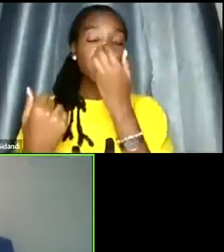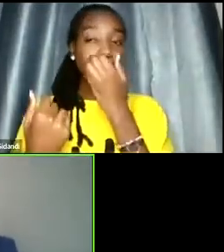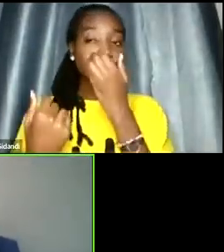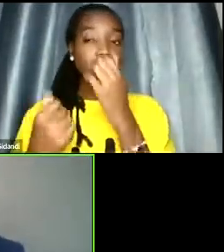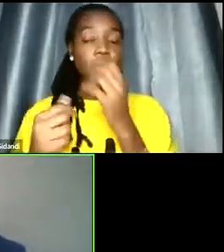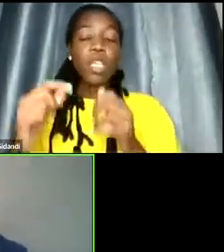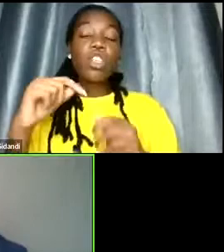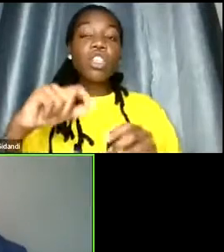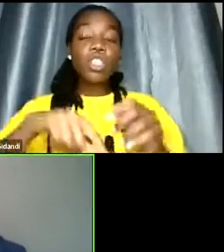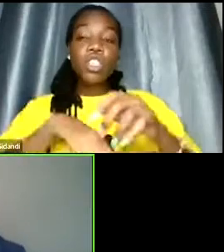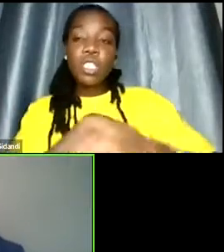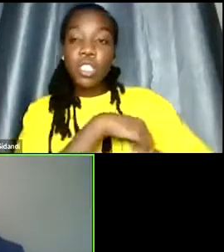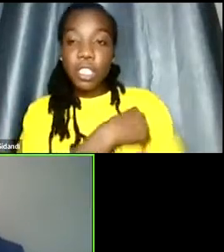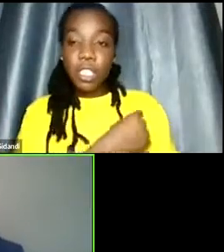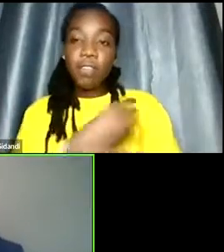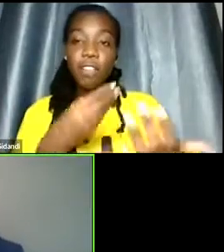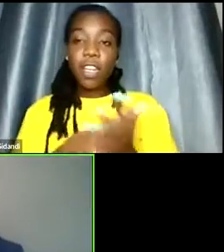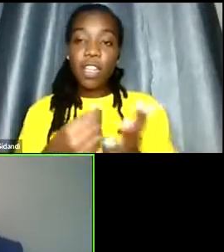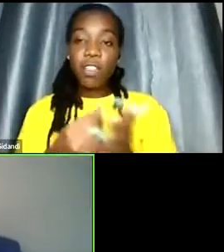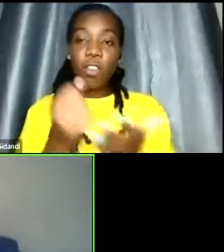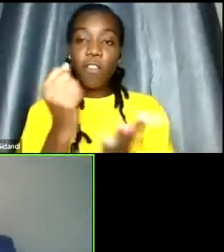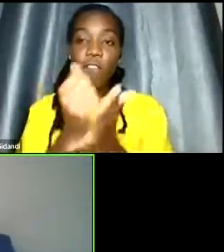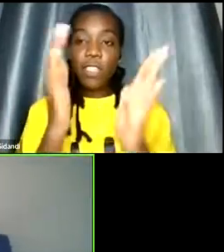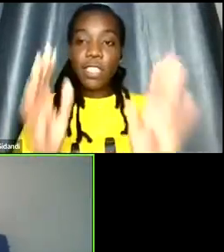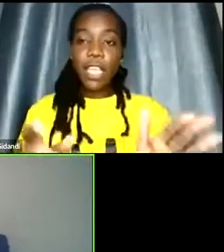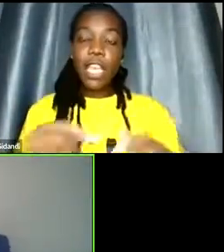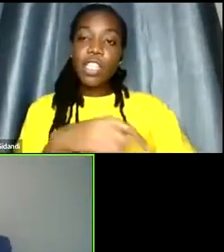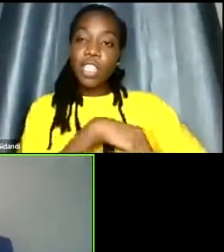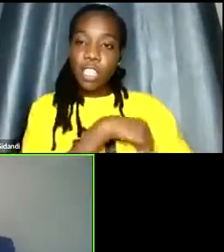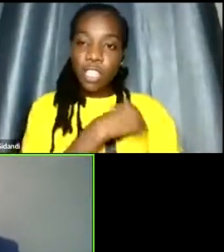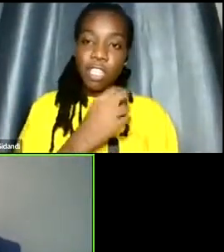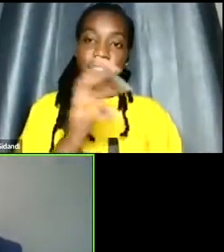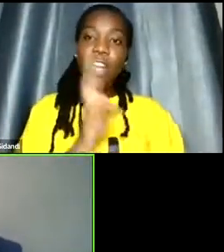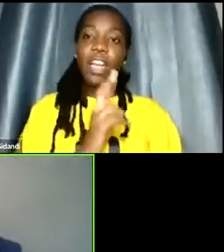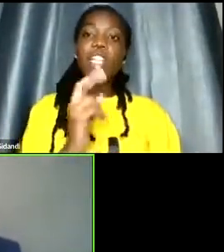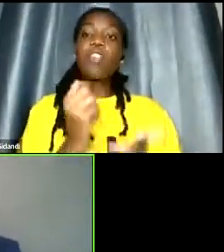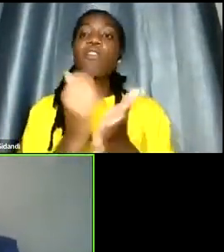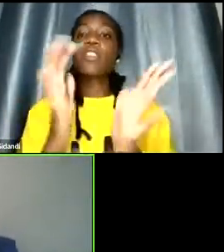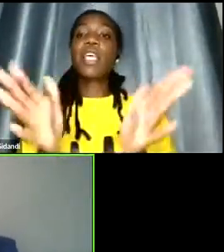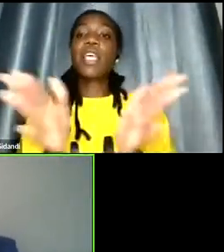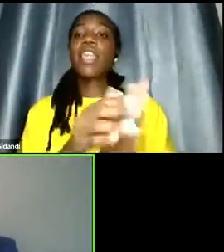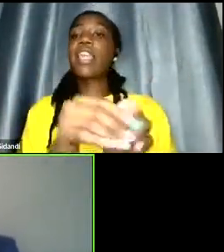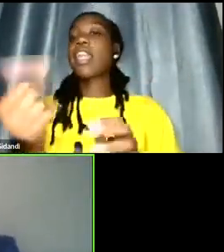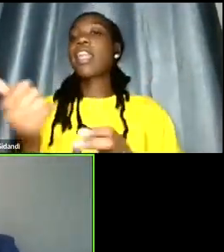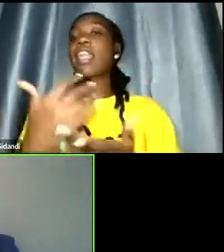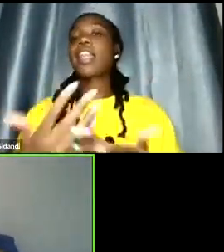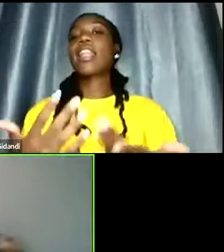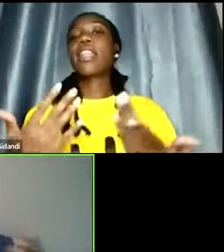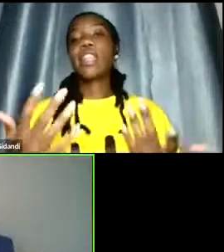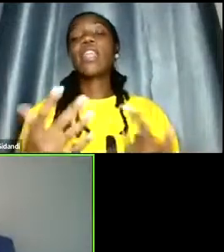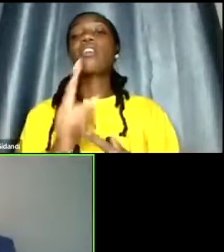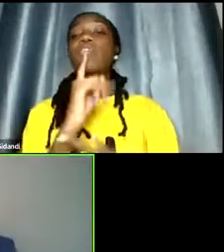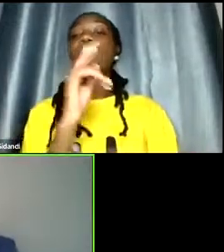officer, chief information technology officer, chief risk officer, and so on and so forth. These are also known as heads